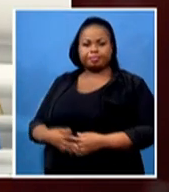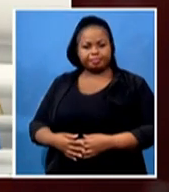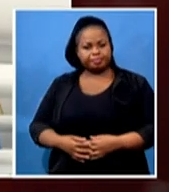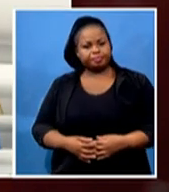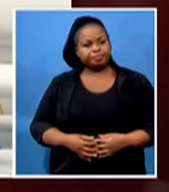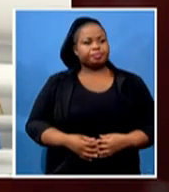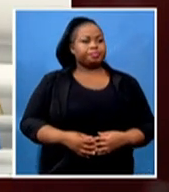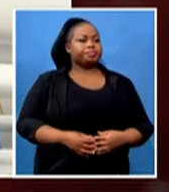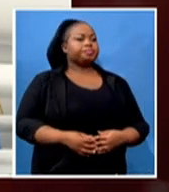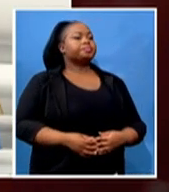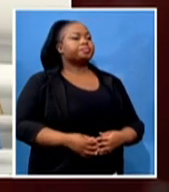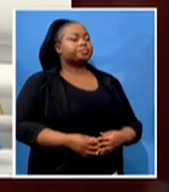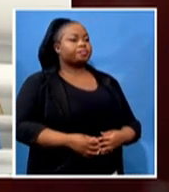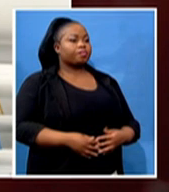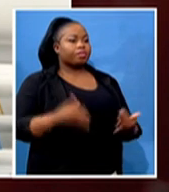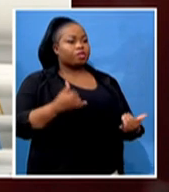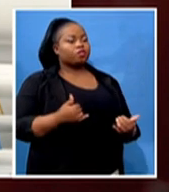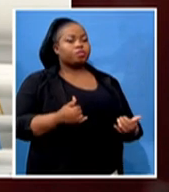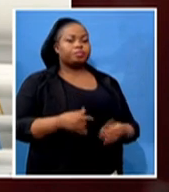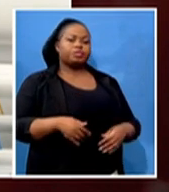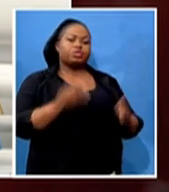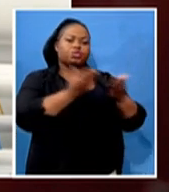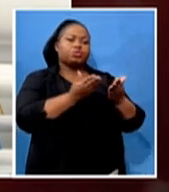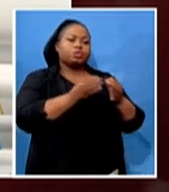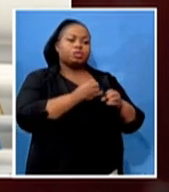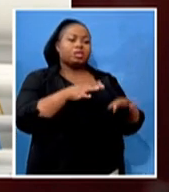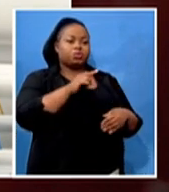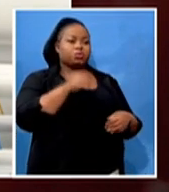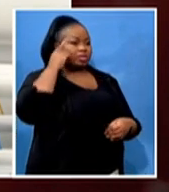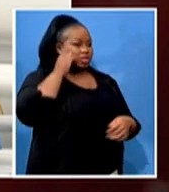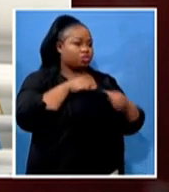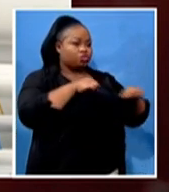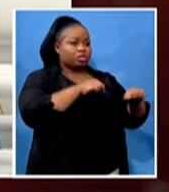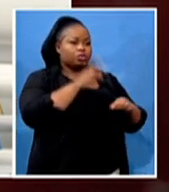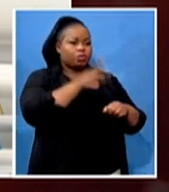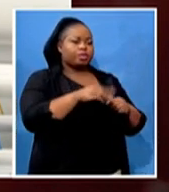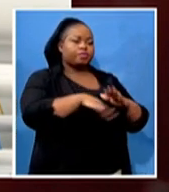of schools, what strategies would you suggest to the basic education and the higher education?